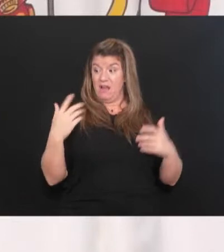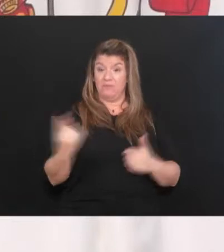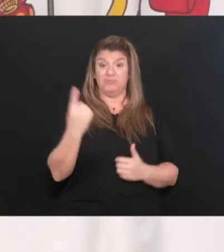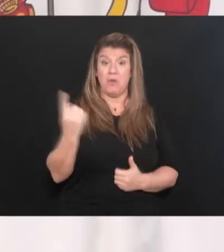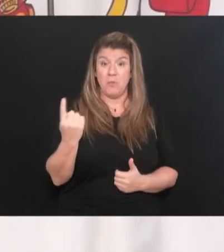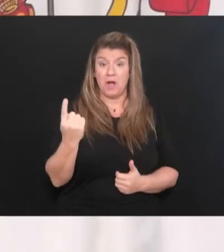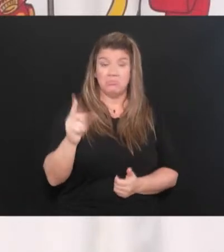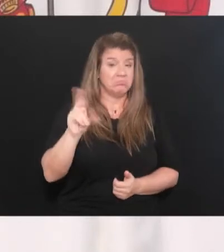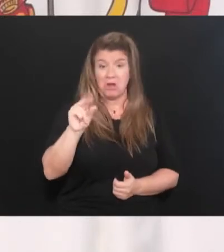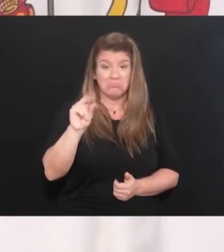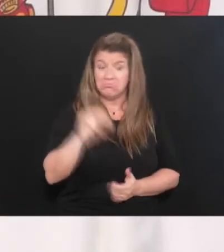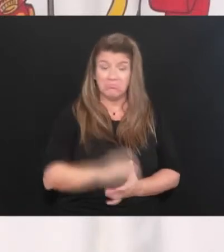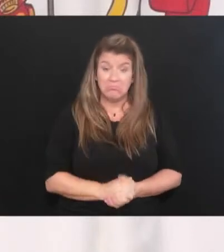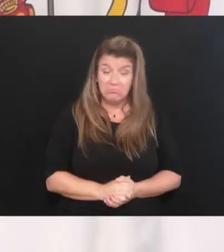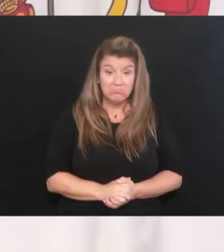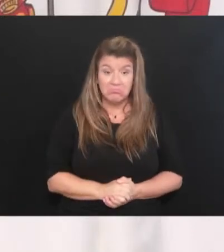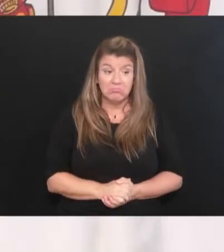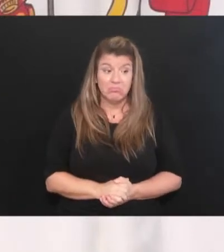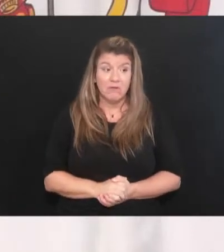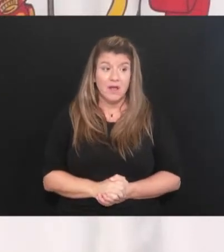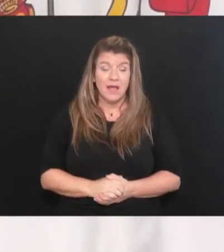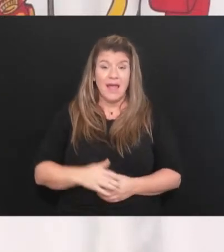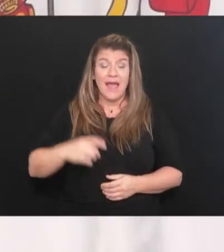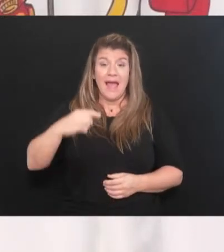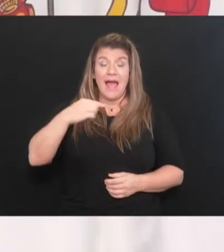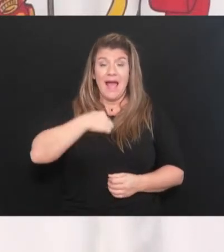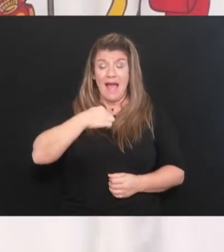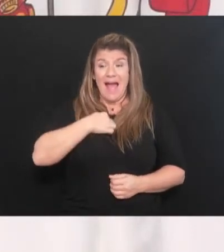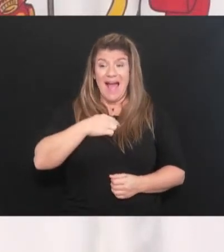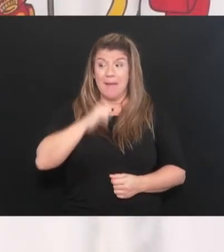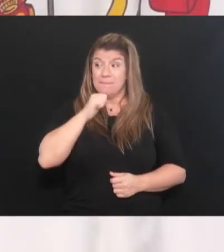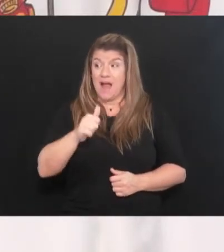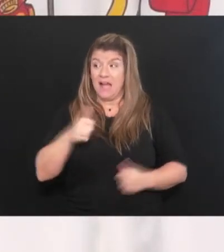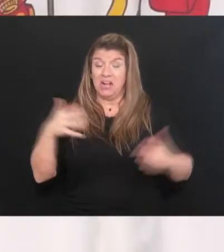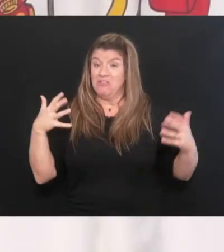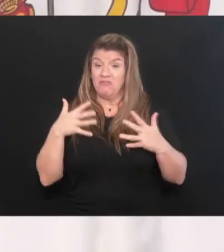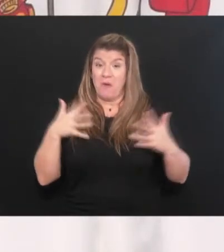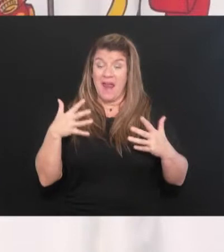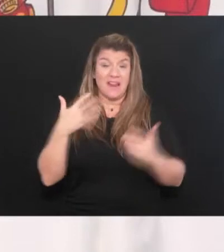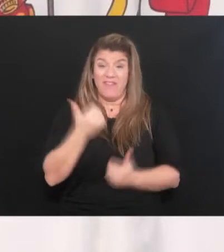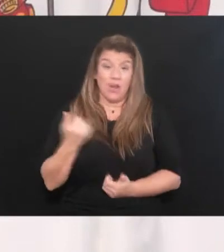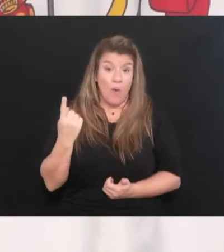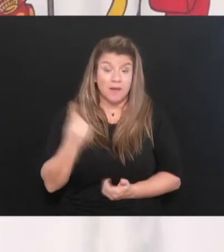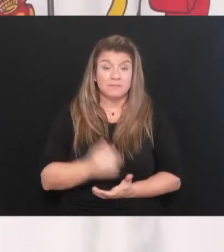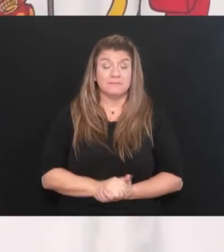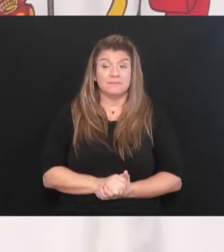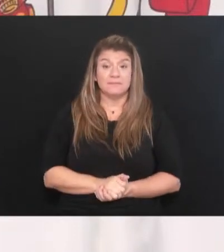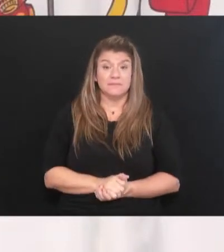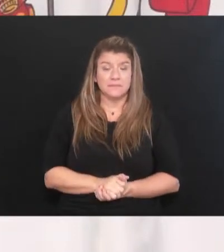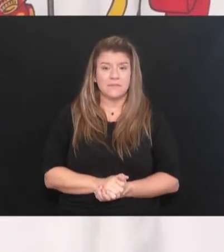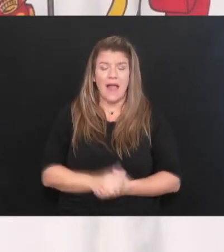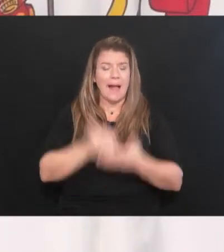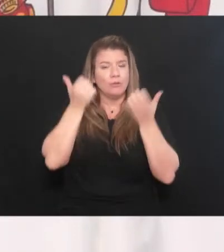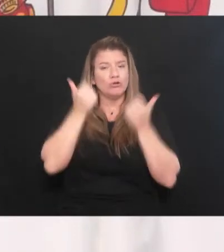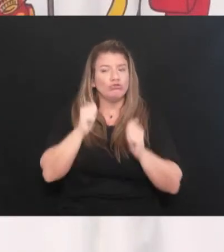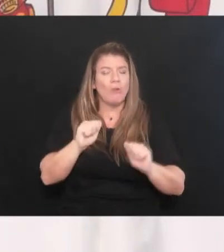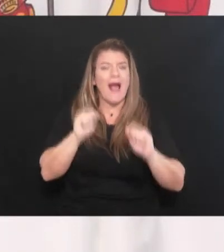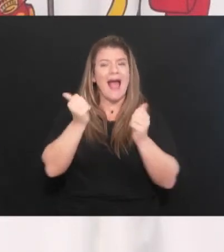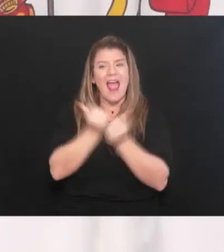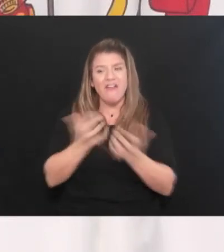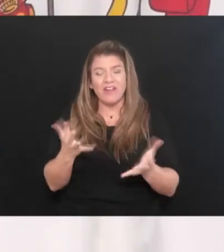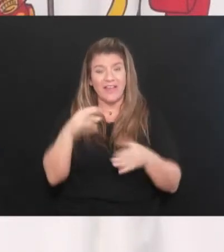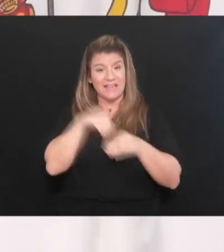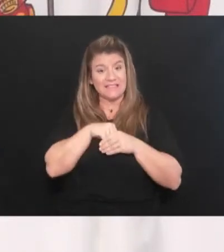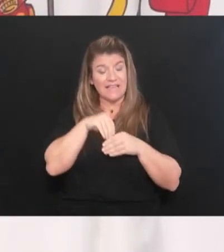any circumstance, I'm not going to be afraid of anybody. I'm going to try to, with all in me, to make the